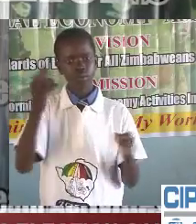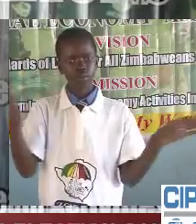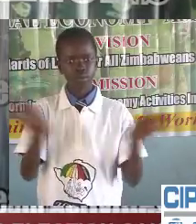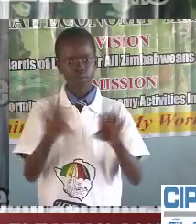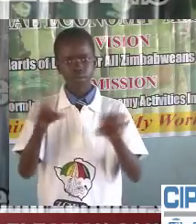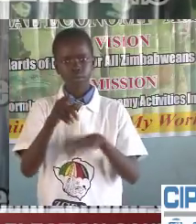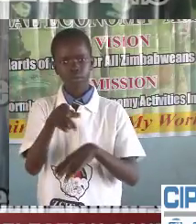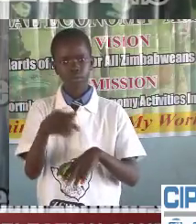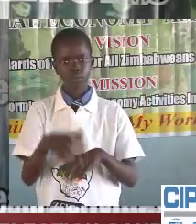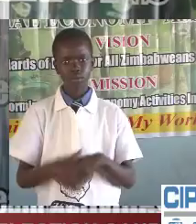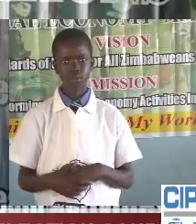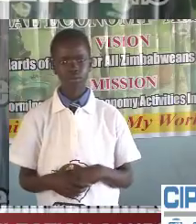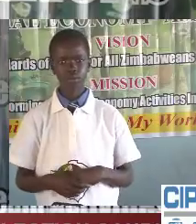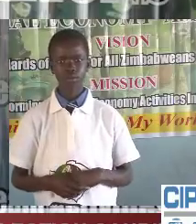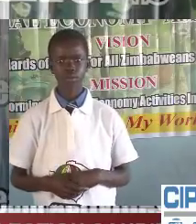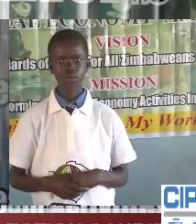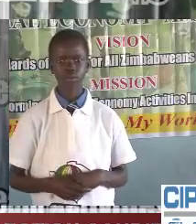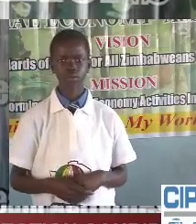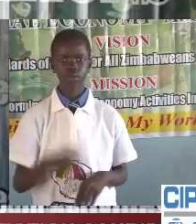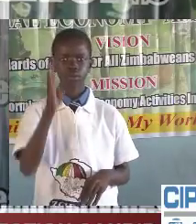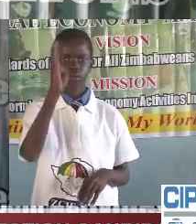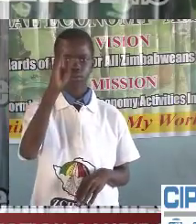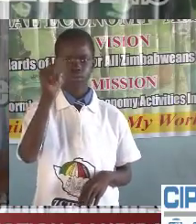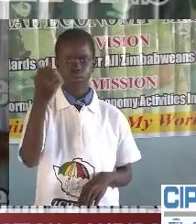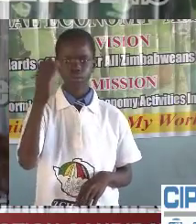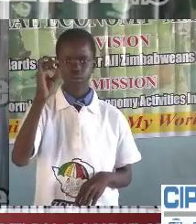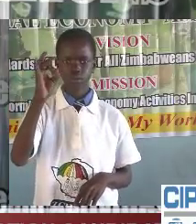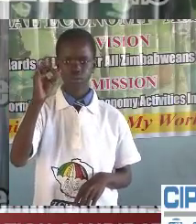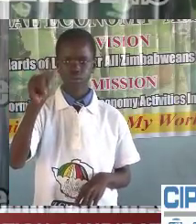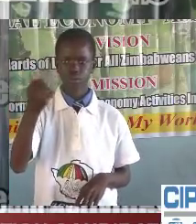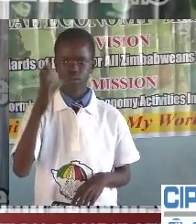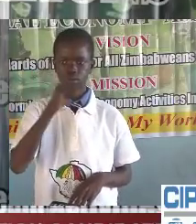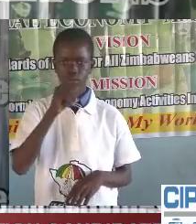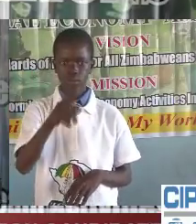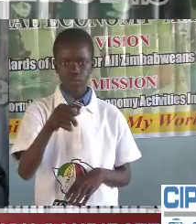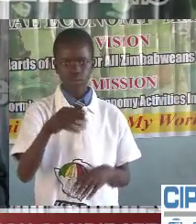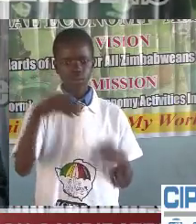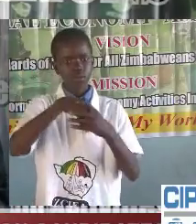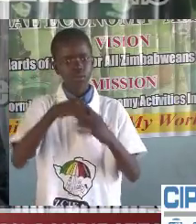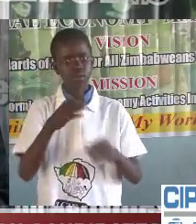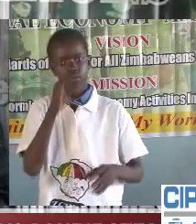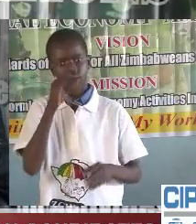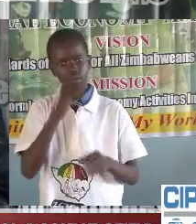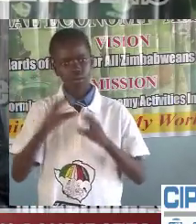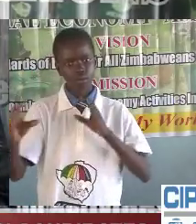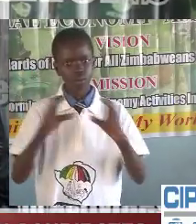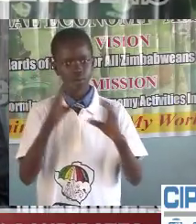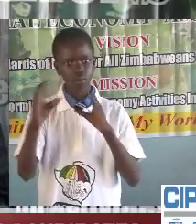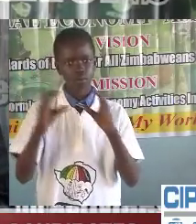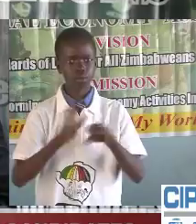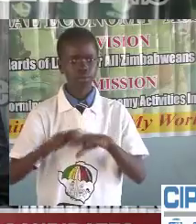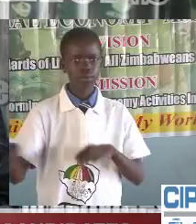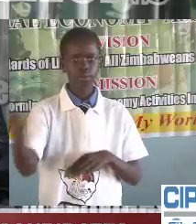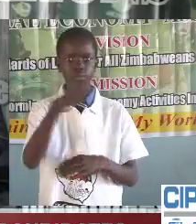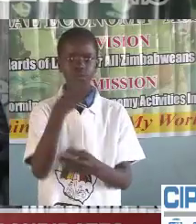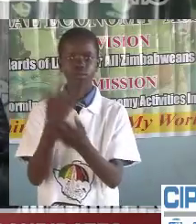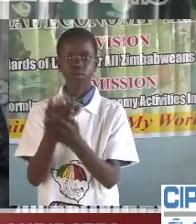nawo inonzi Bacchus Oxley vachange vachitefenyura zvatirikuita muno matown halls